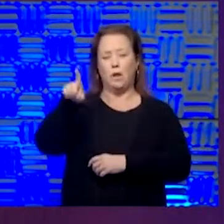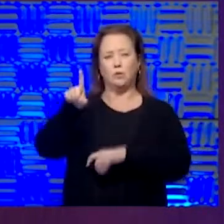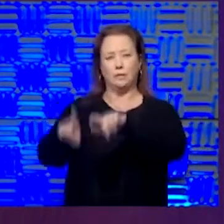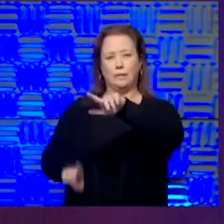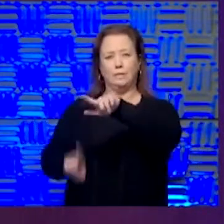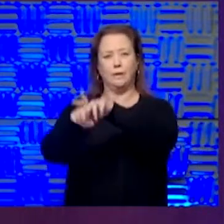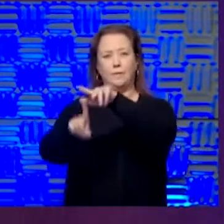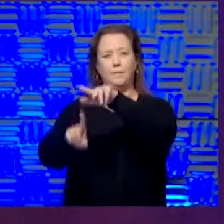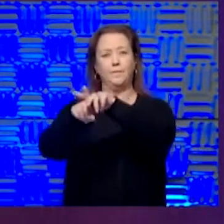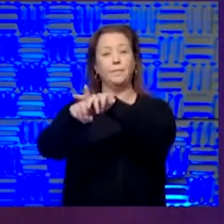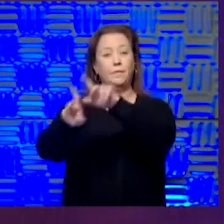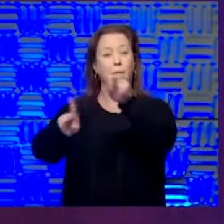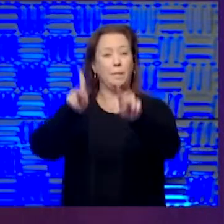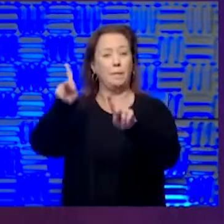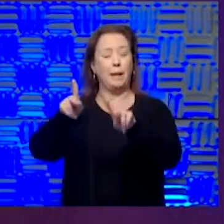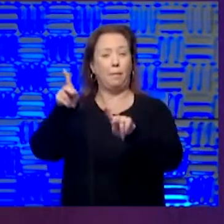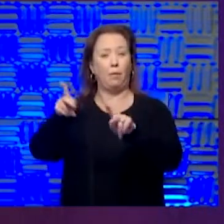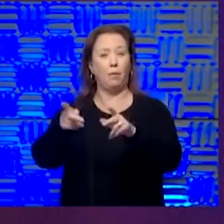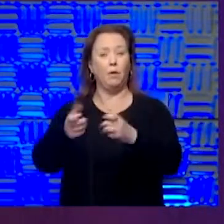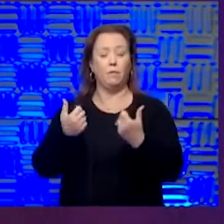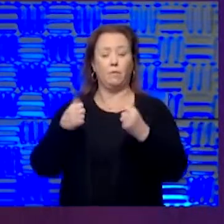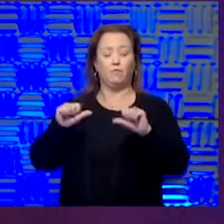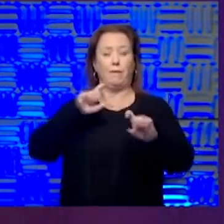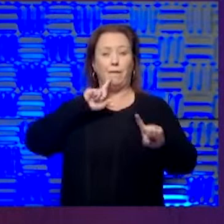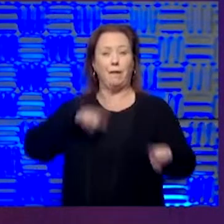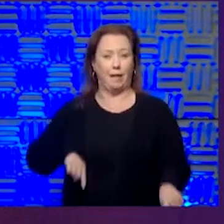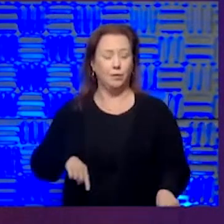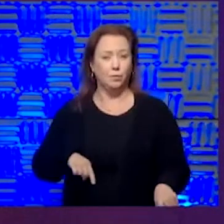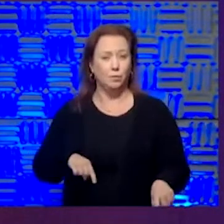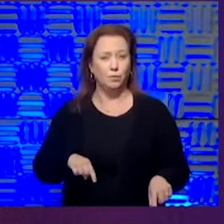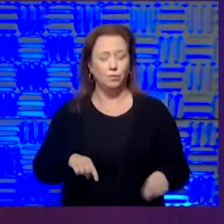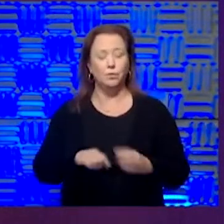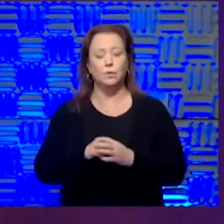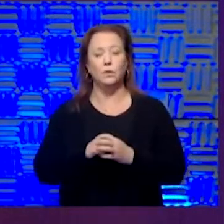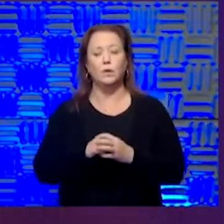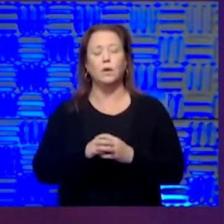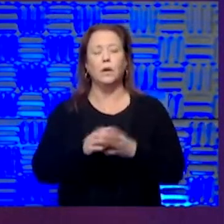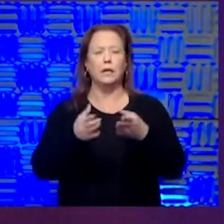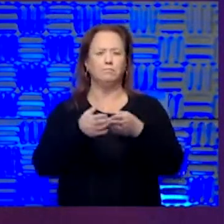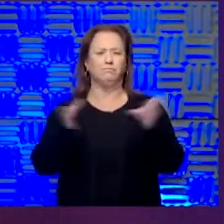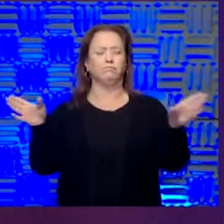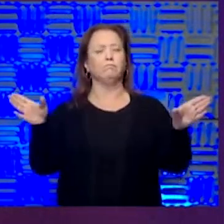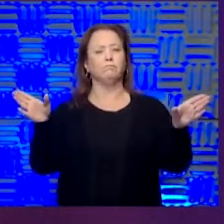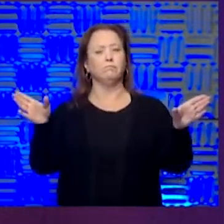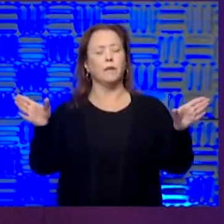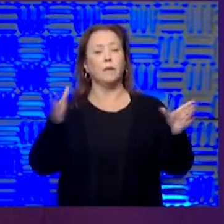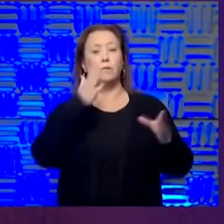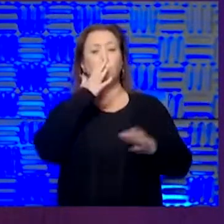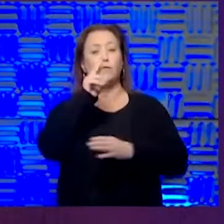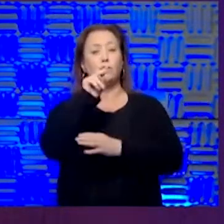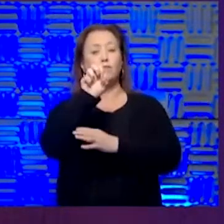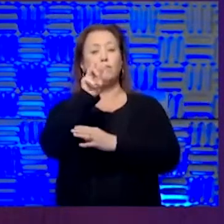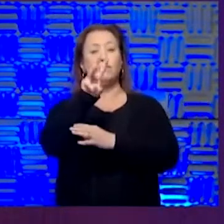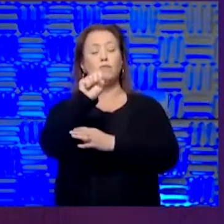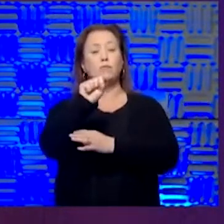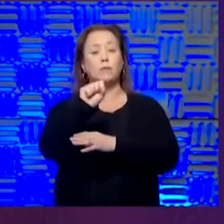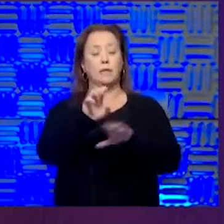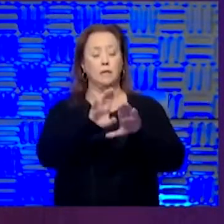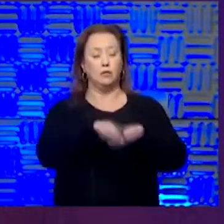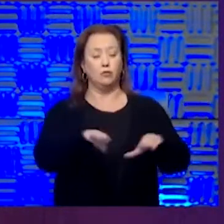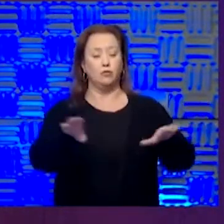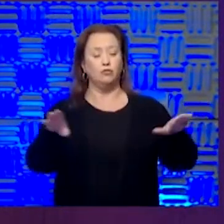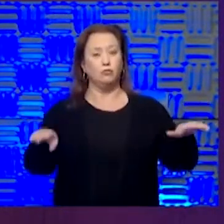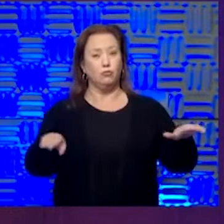come in from the public that we've tried to get answers out there for. Overall, I think the good news from our side is that